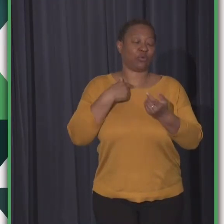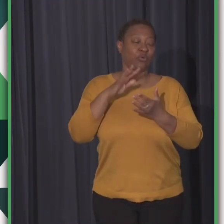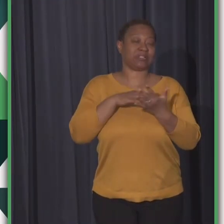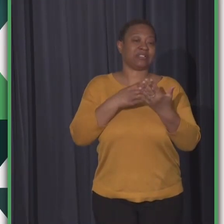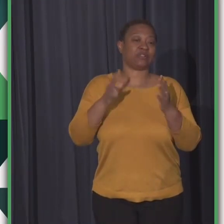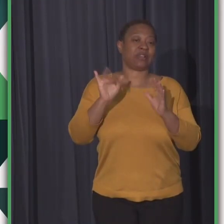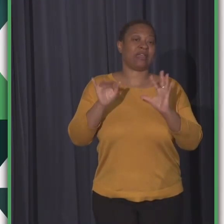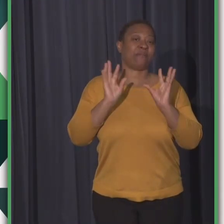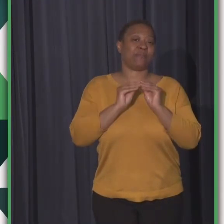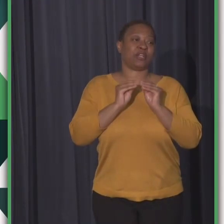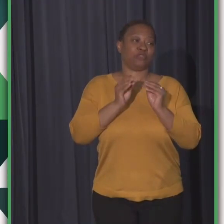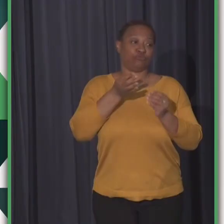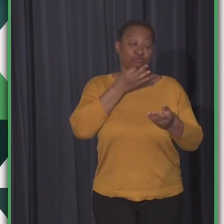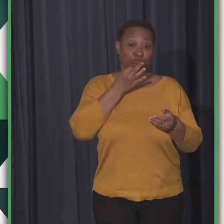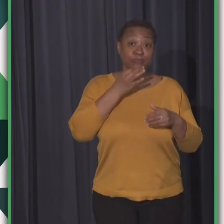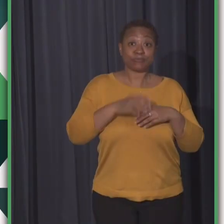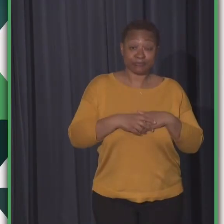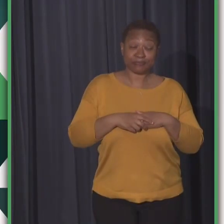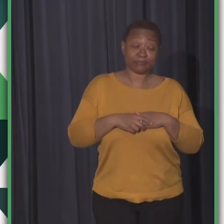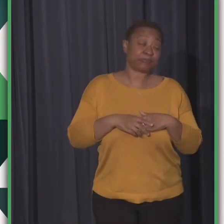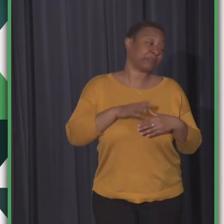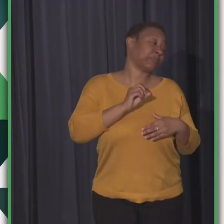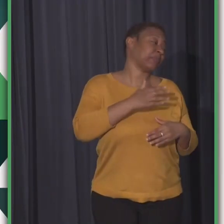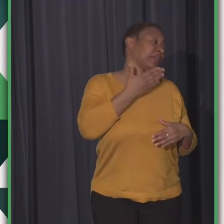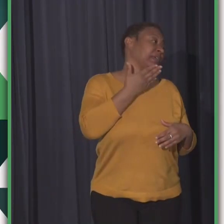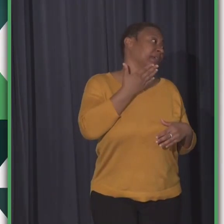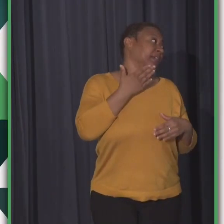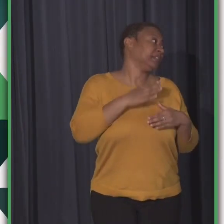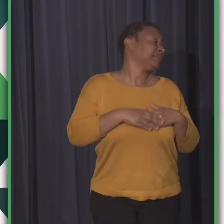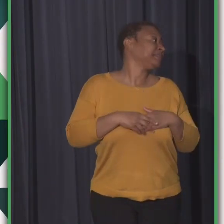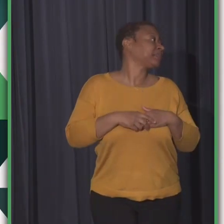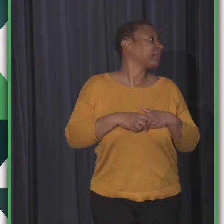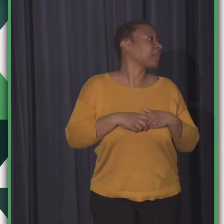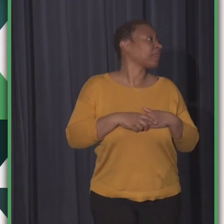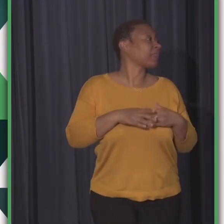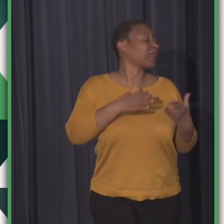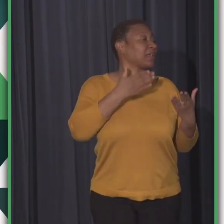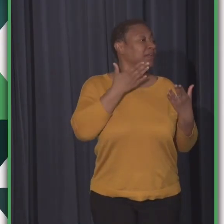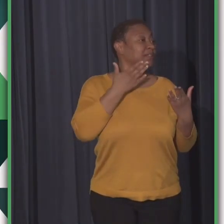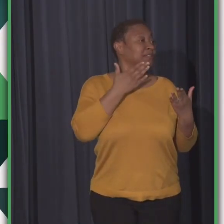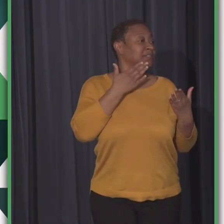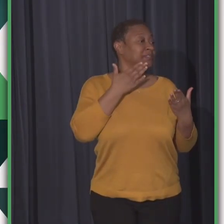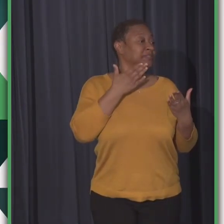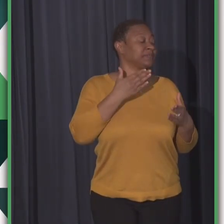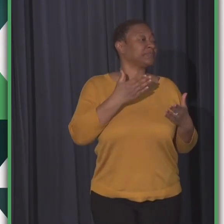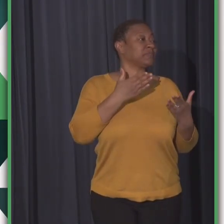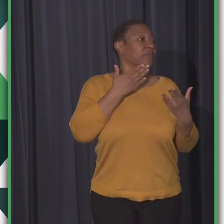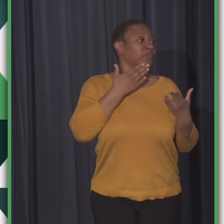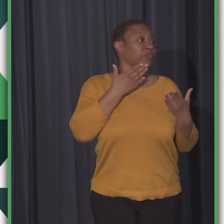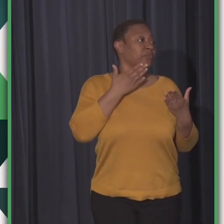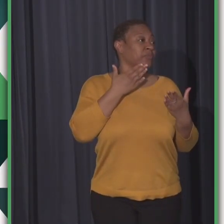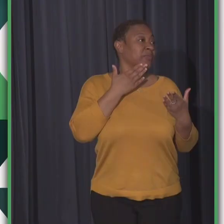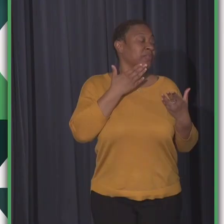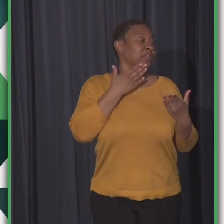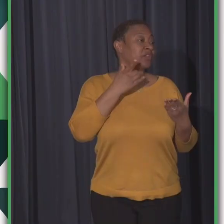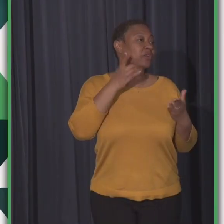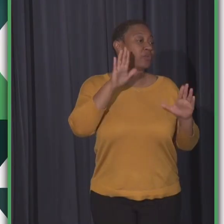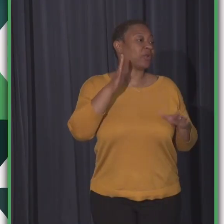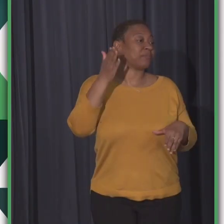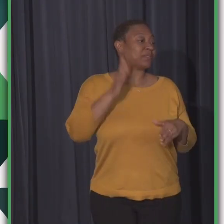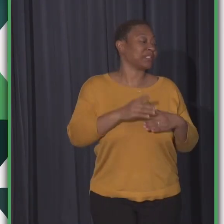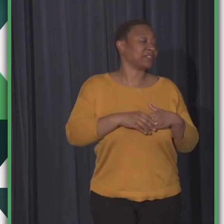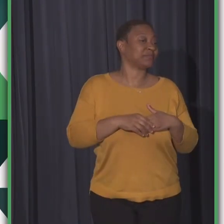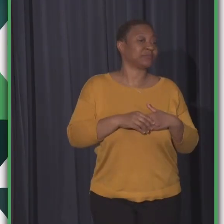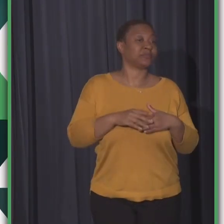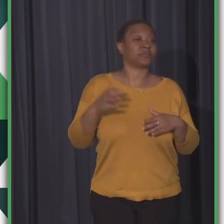meeting very soon. Thank you very kindly. Okay, thank you. Thank you. Thank you. Great presentation. Thank you, sir.